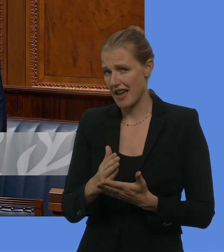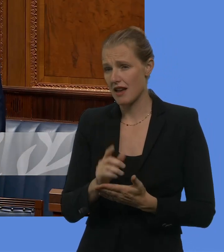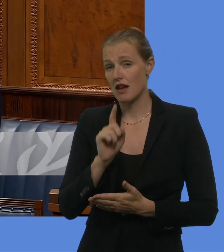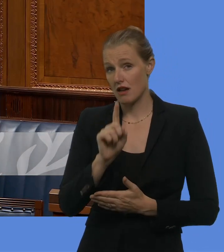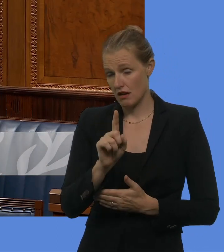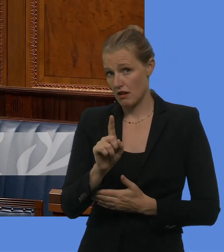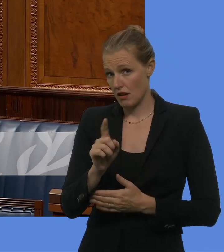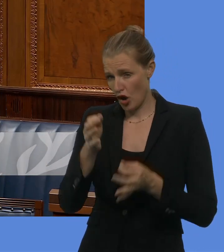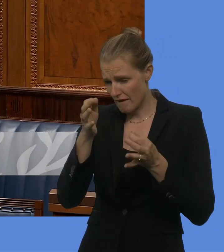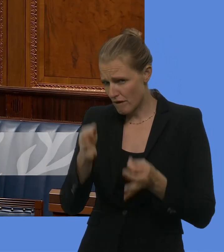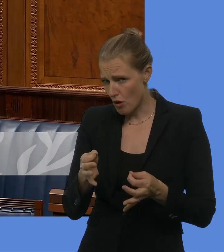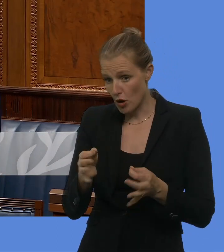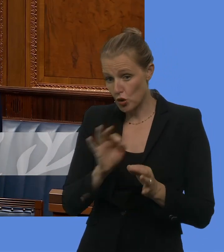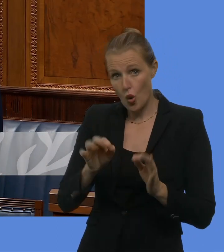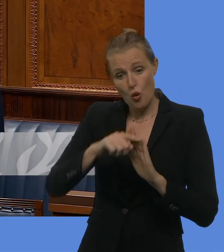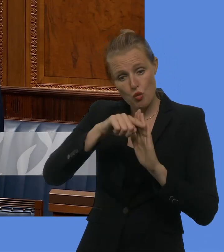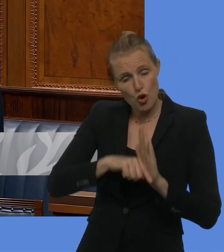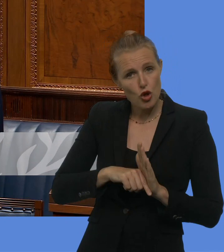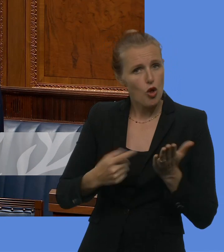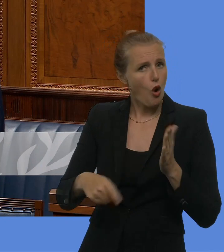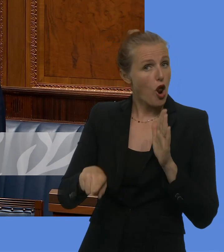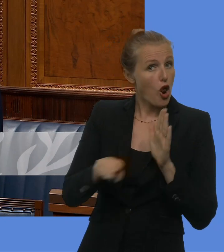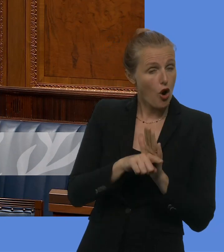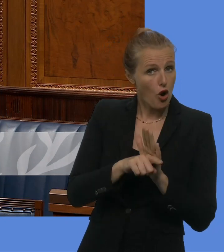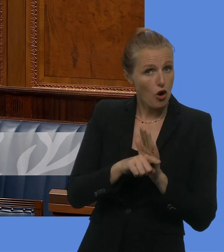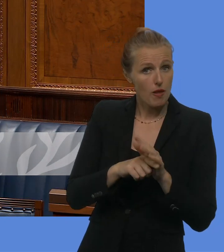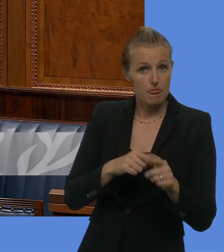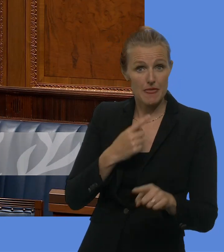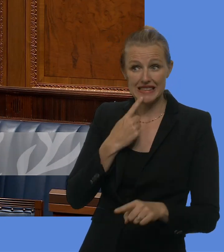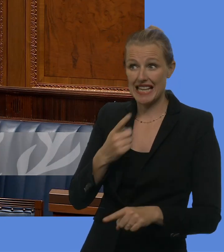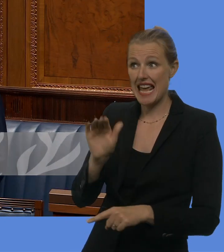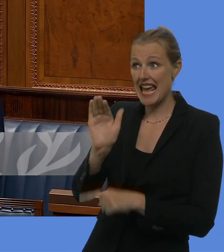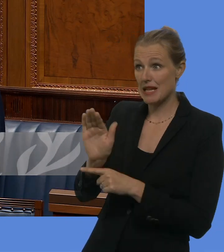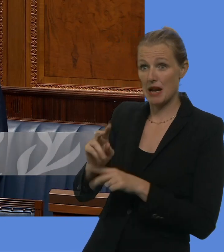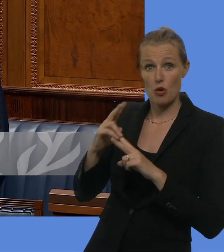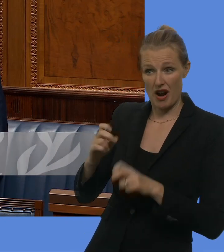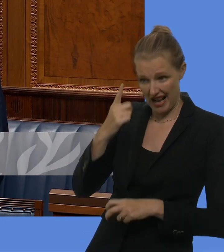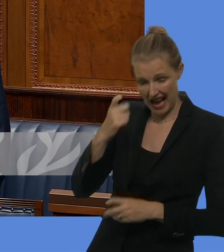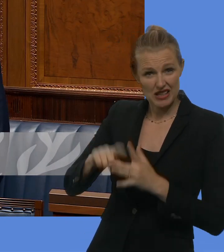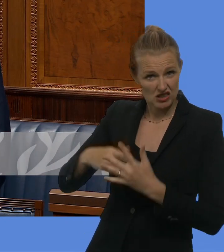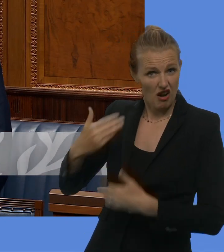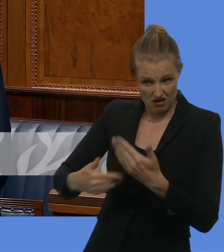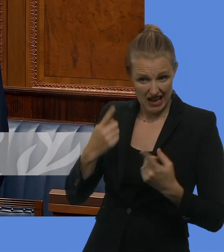rule or law preventing the calling of an independent inquiry now, that is a decision that the Minister is